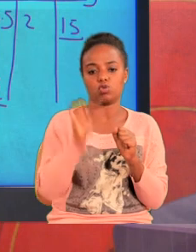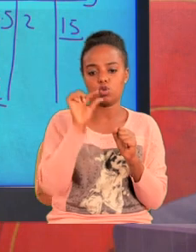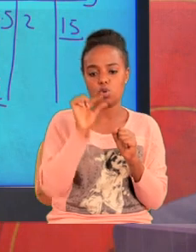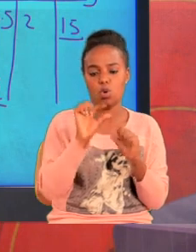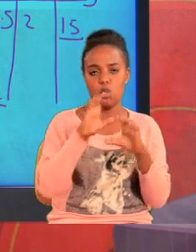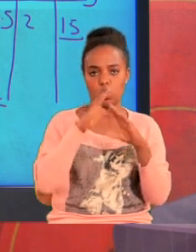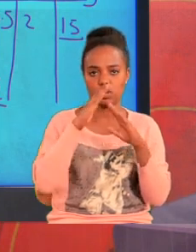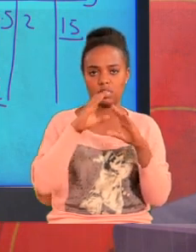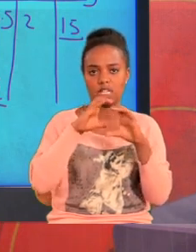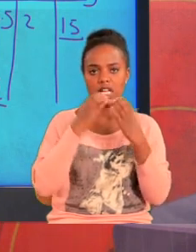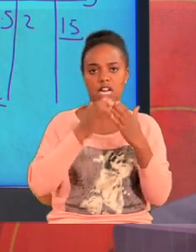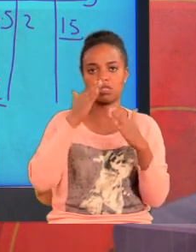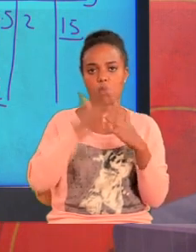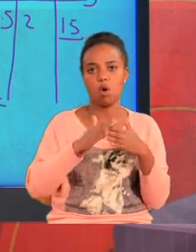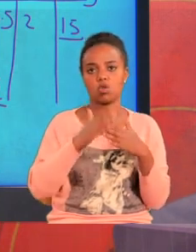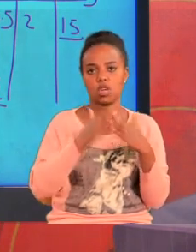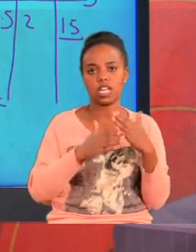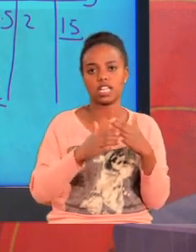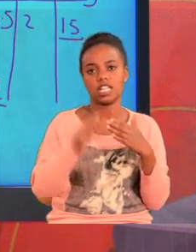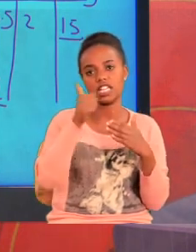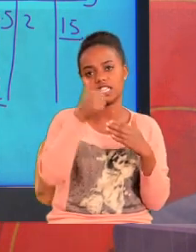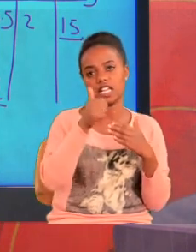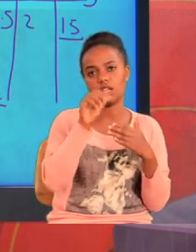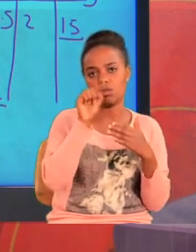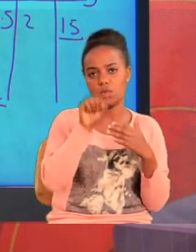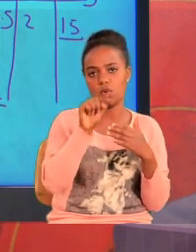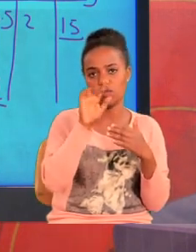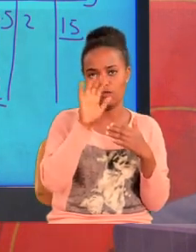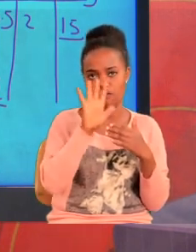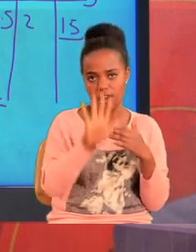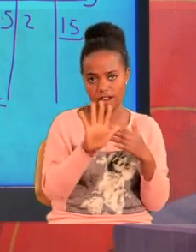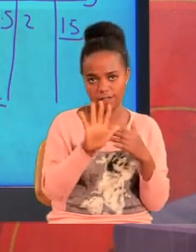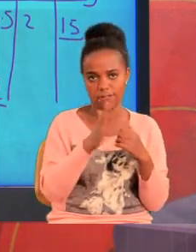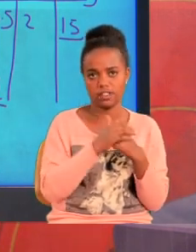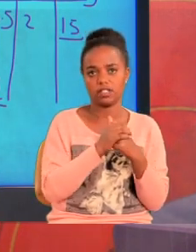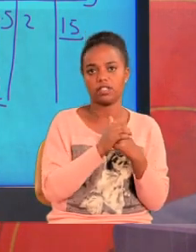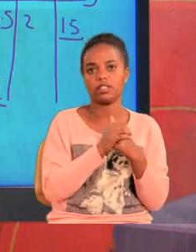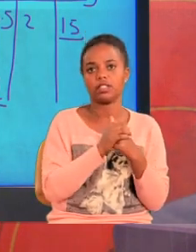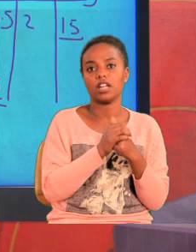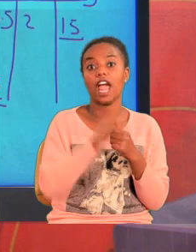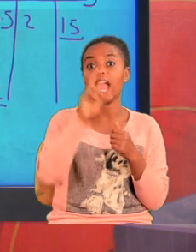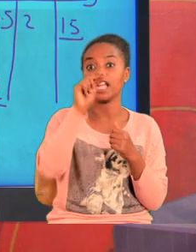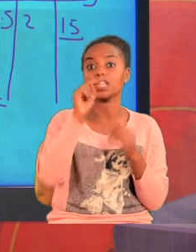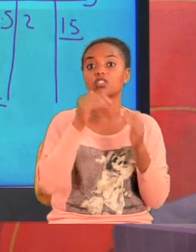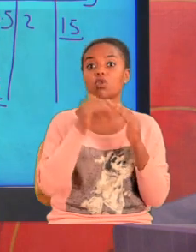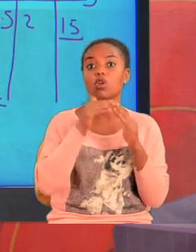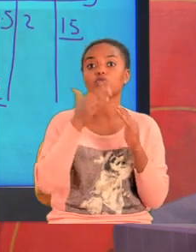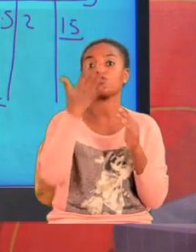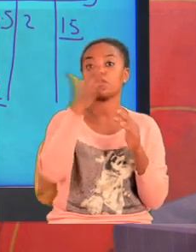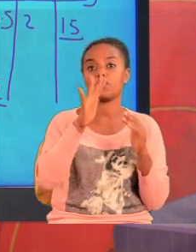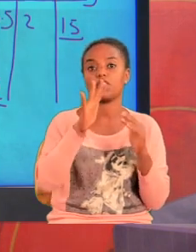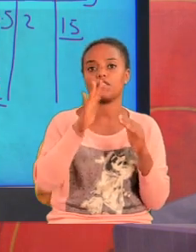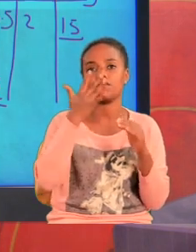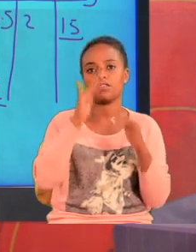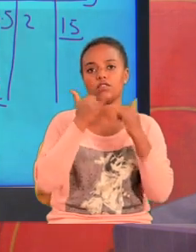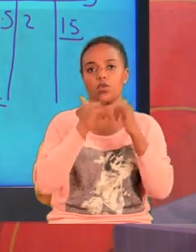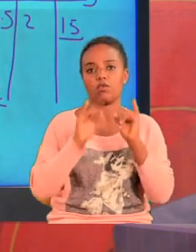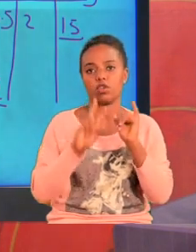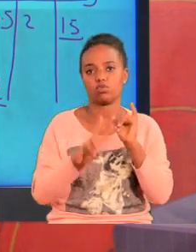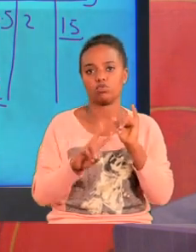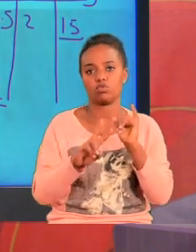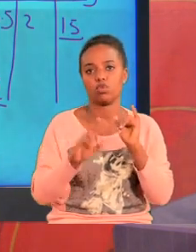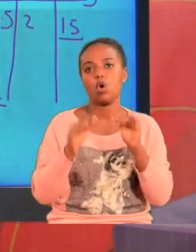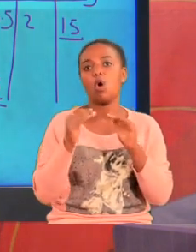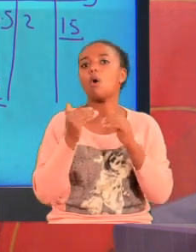the lower class boundary of the median class, it is 10.5. n is it is 15, 15 over 2,